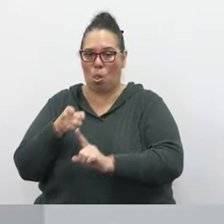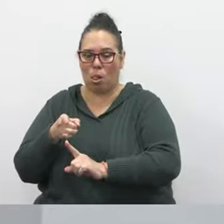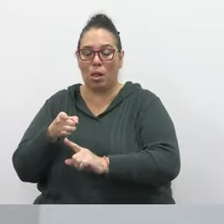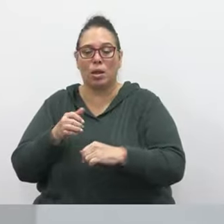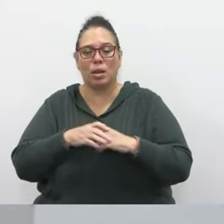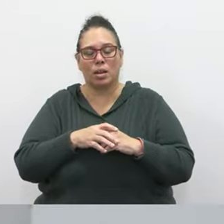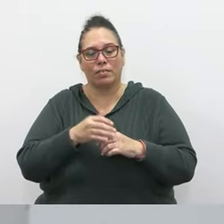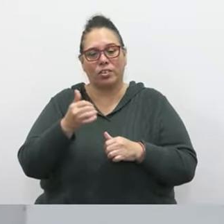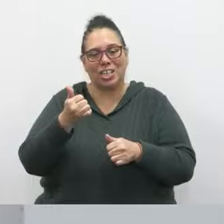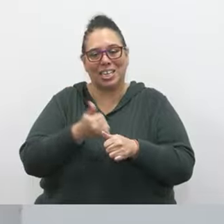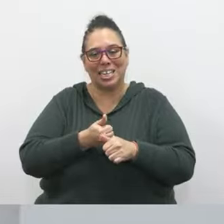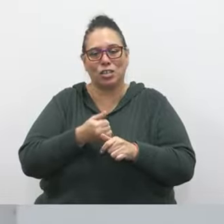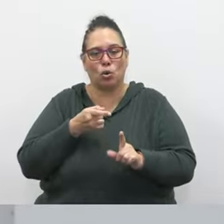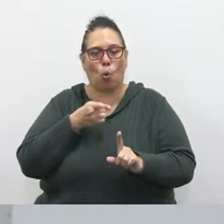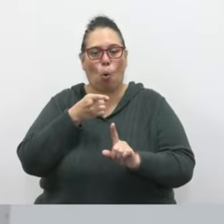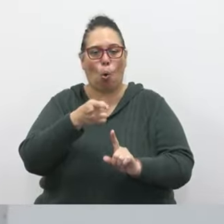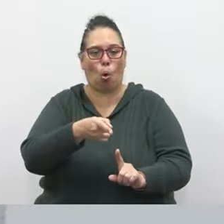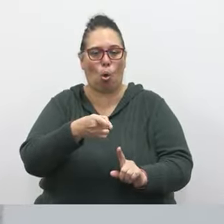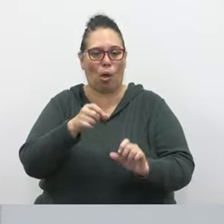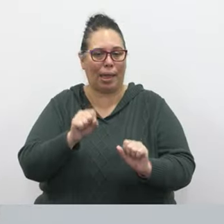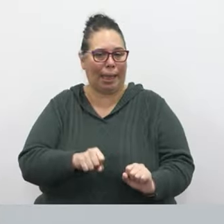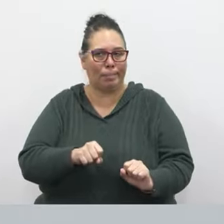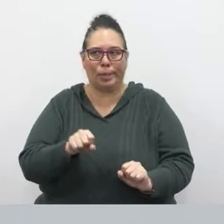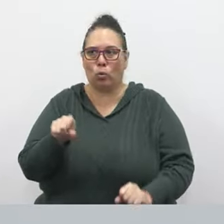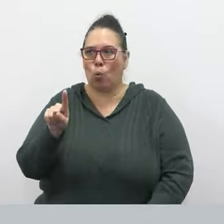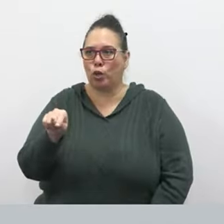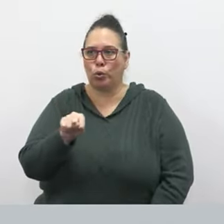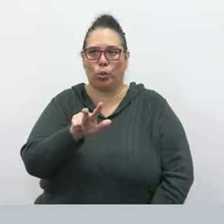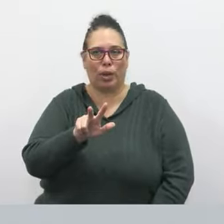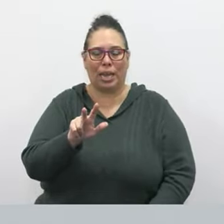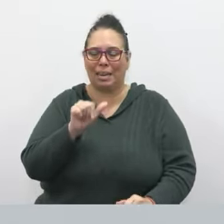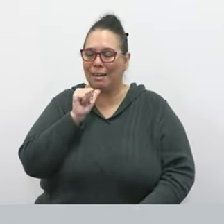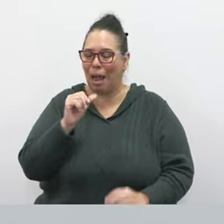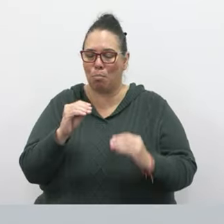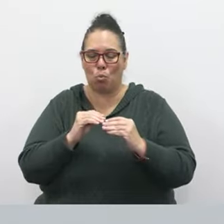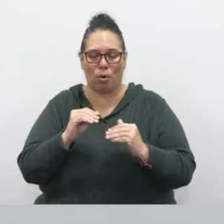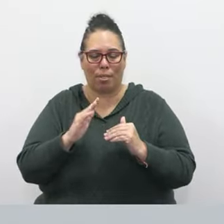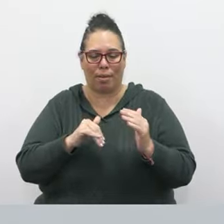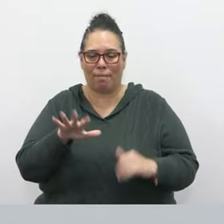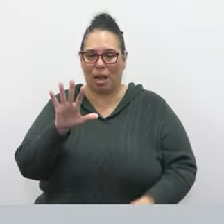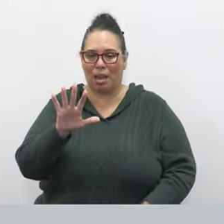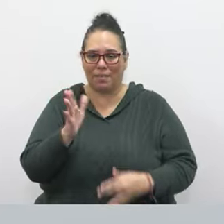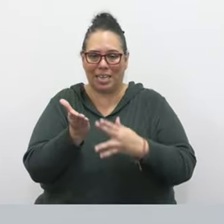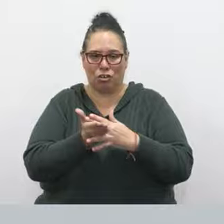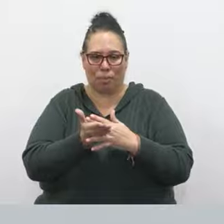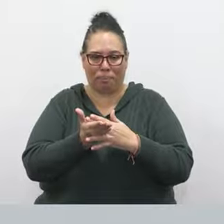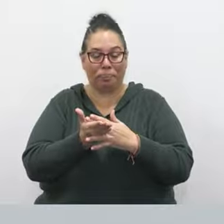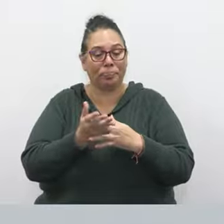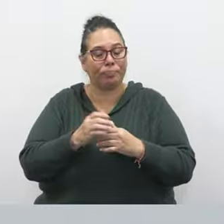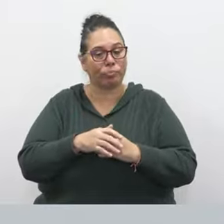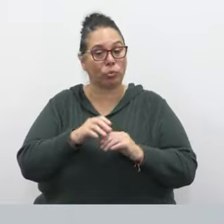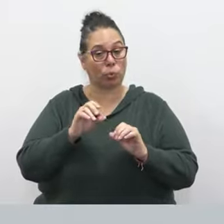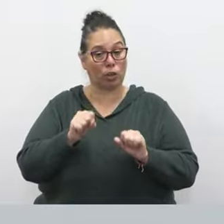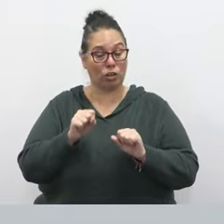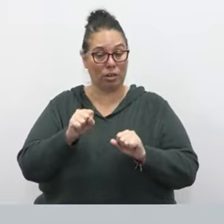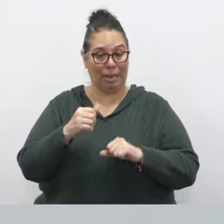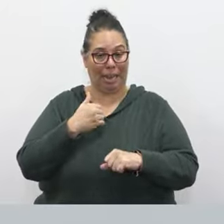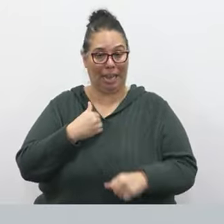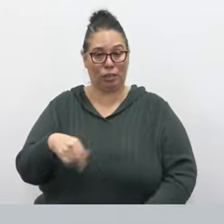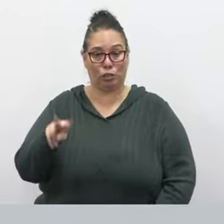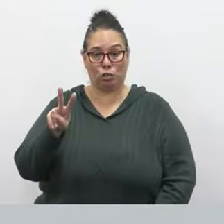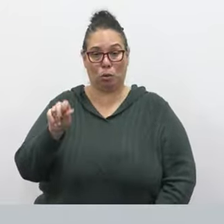each goal, there could have been anywhere from 1 to 3, no more than 5 interim goals. We could have had interim goal